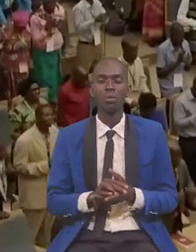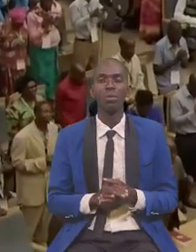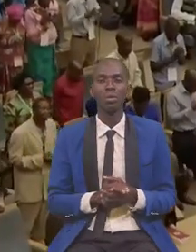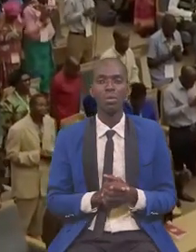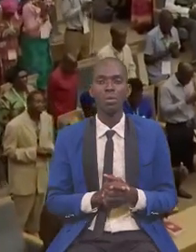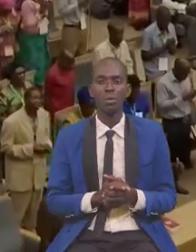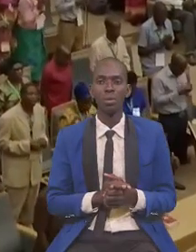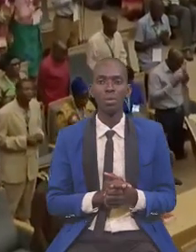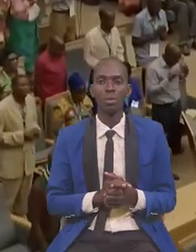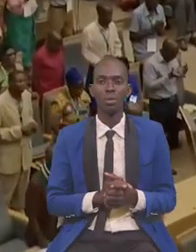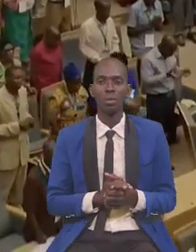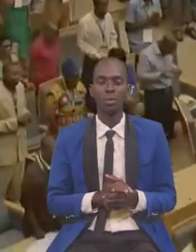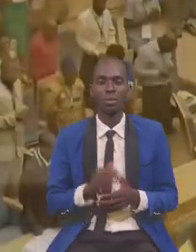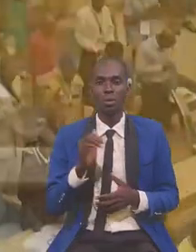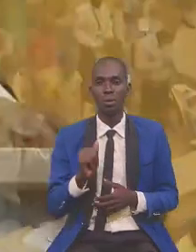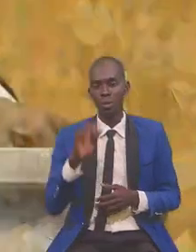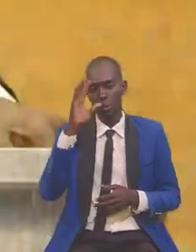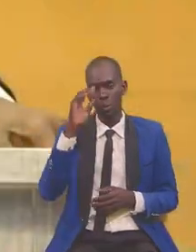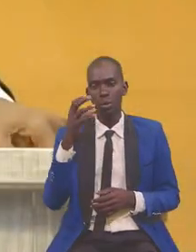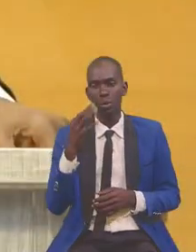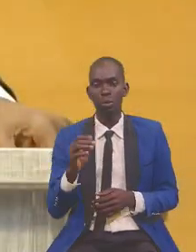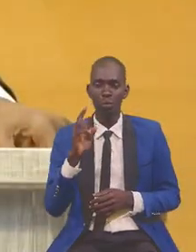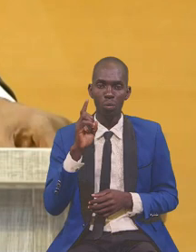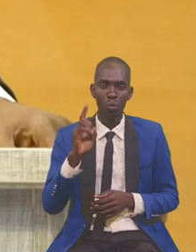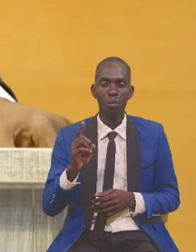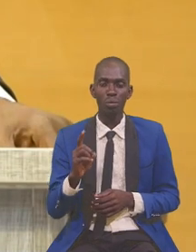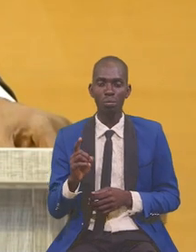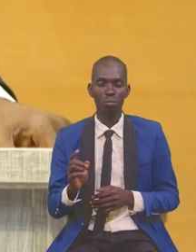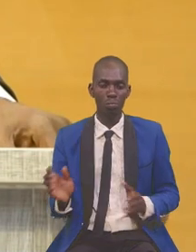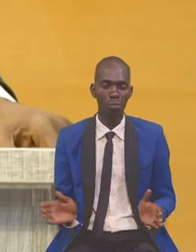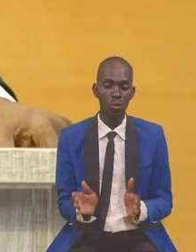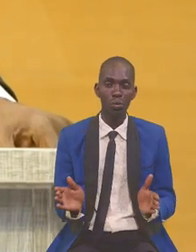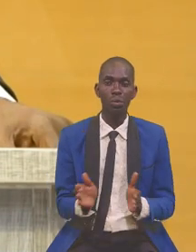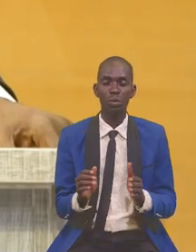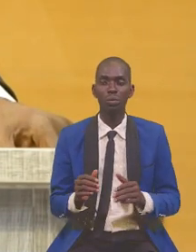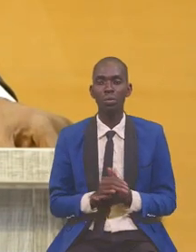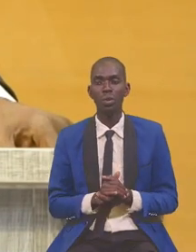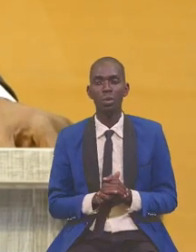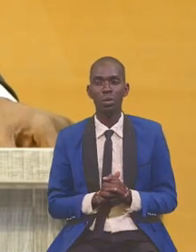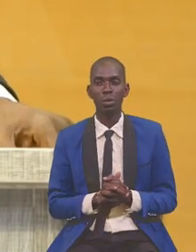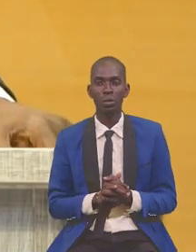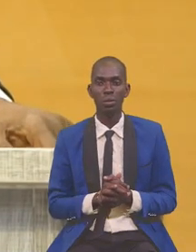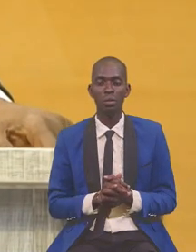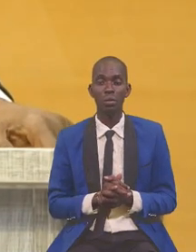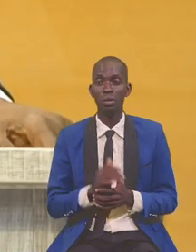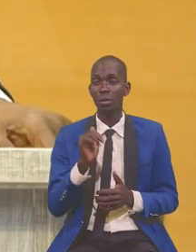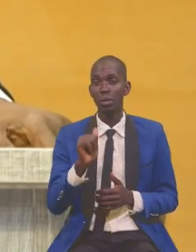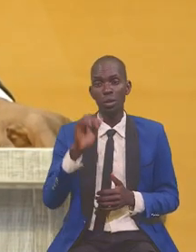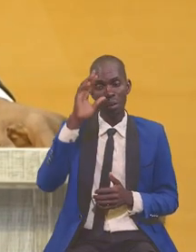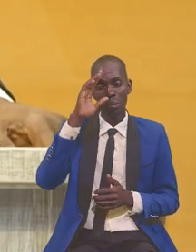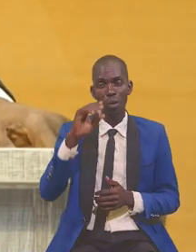purpose, a man of one persuasion, A man